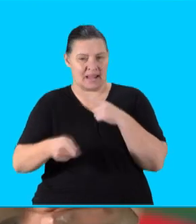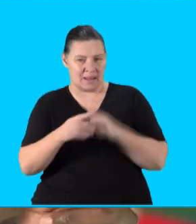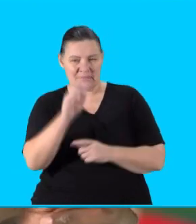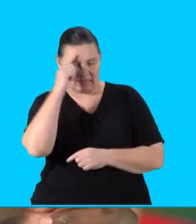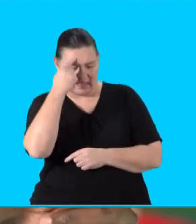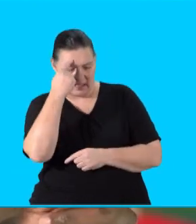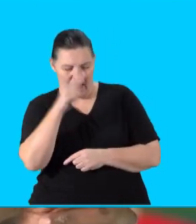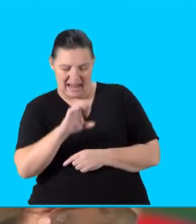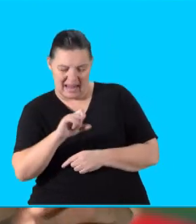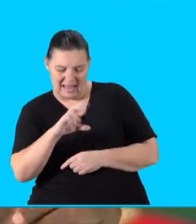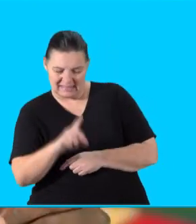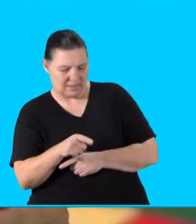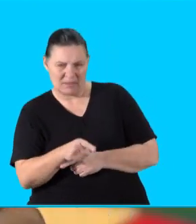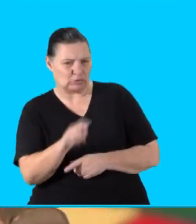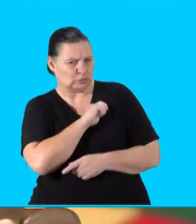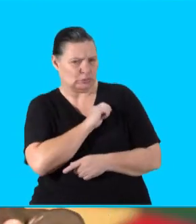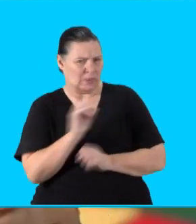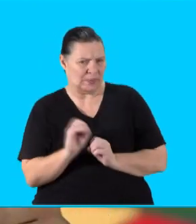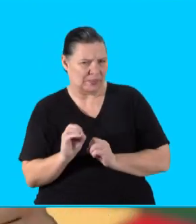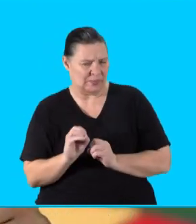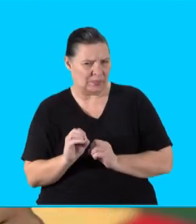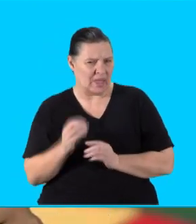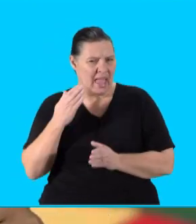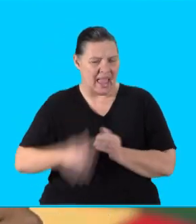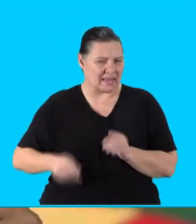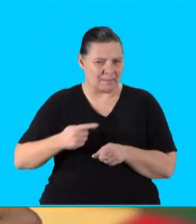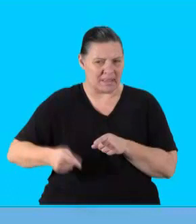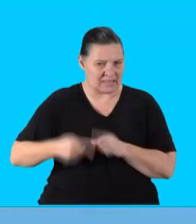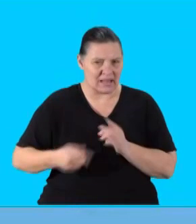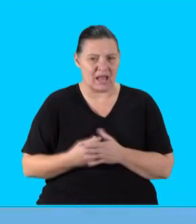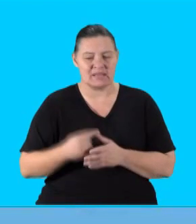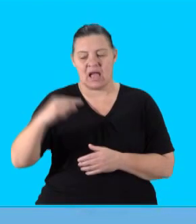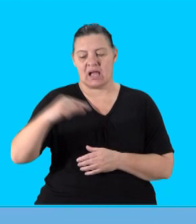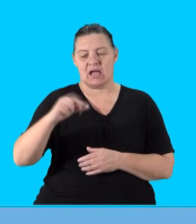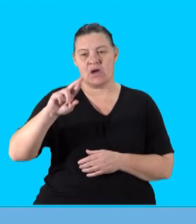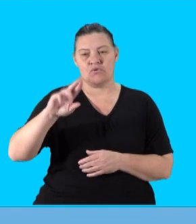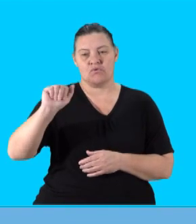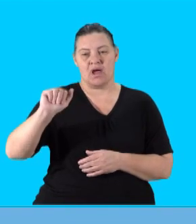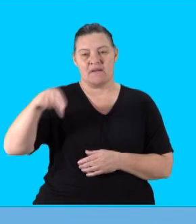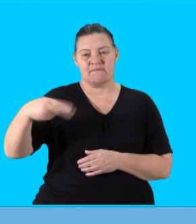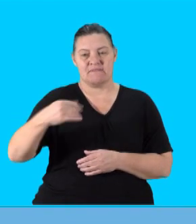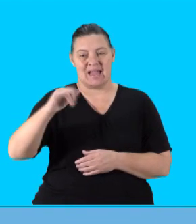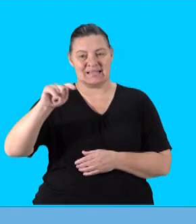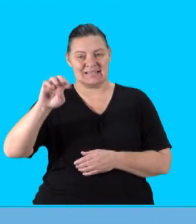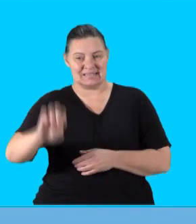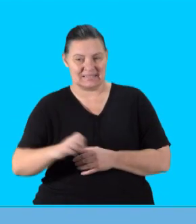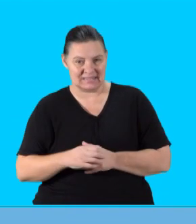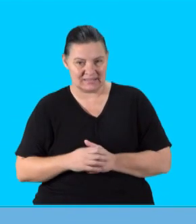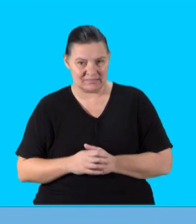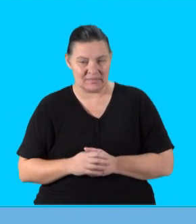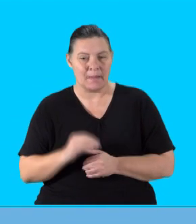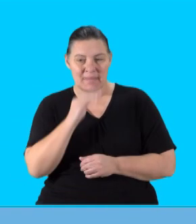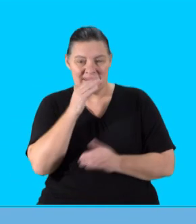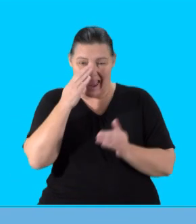think of lead, and it's not really lead that is at the end of our pencil, it's graphite. So our answer there is going to